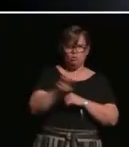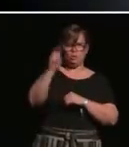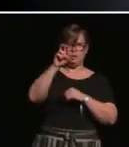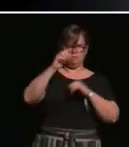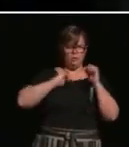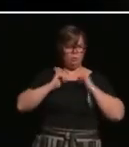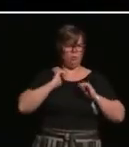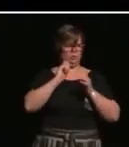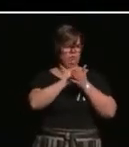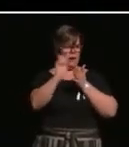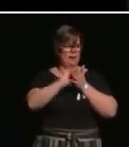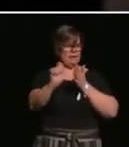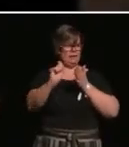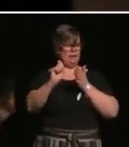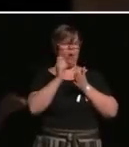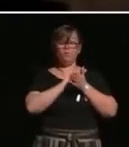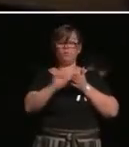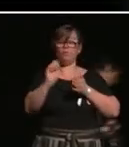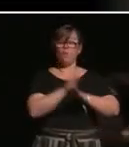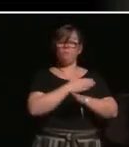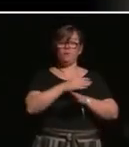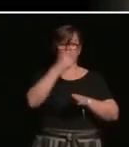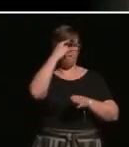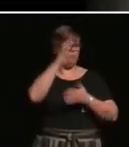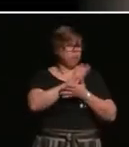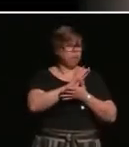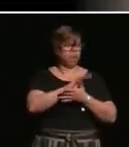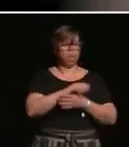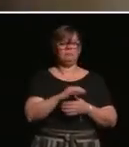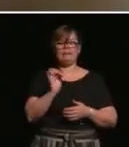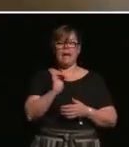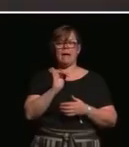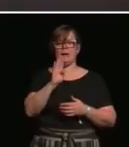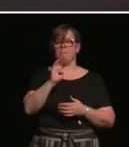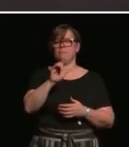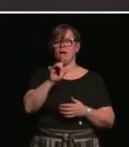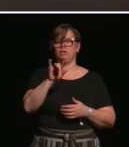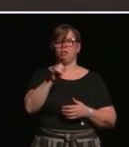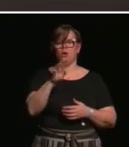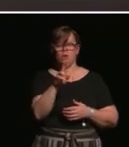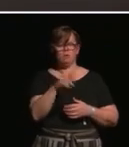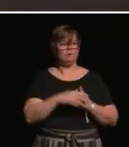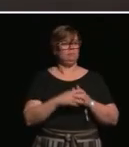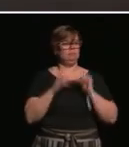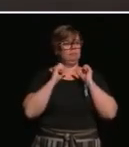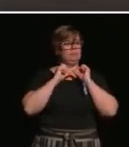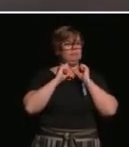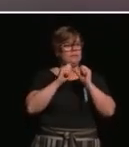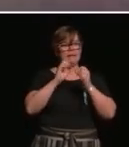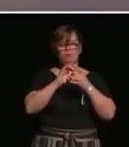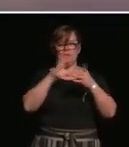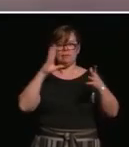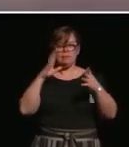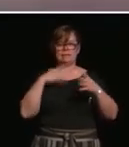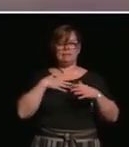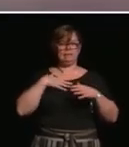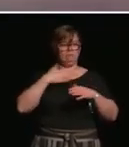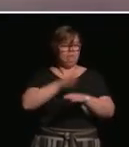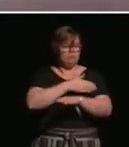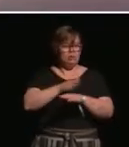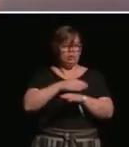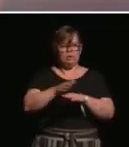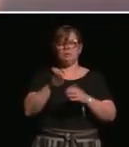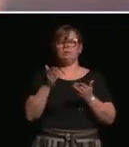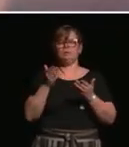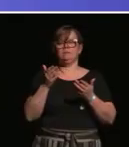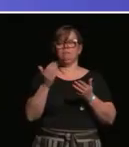She wrote music for films like Foxes and The Bell Jar, and continued releasing albums and singles. They didn't yield any more hits